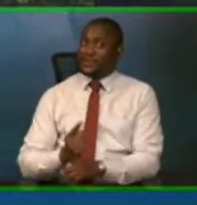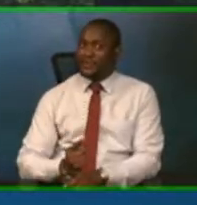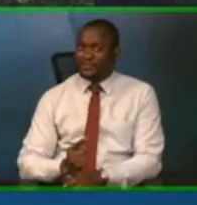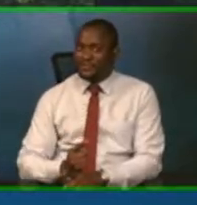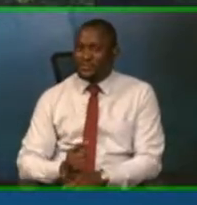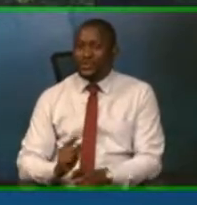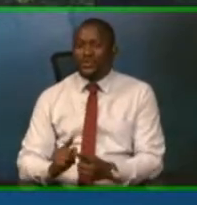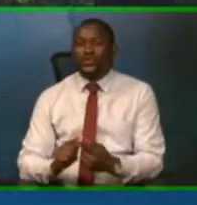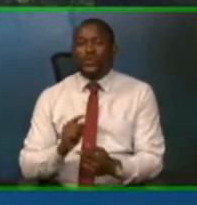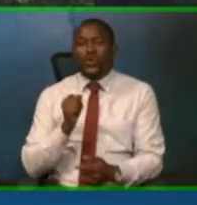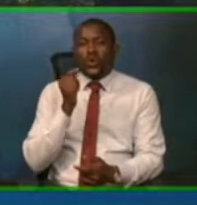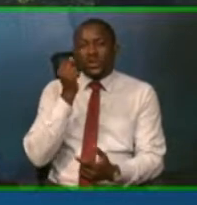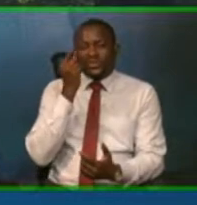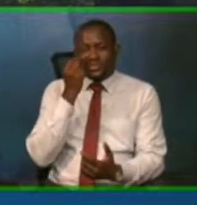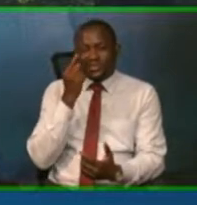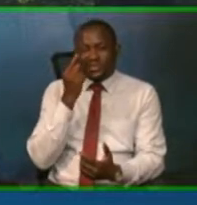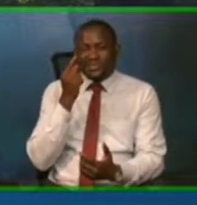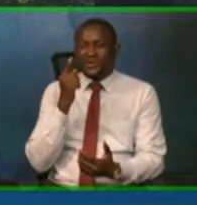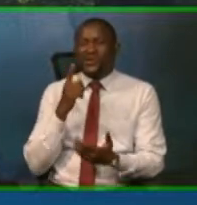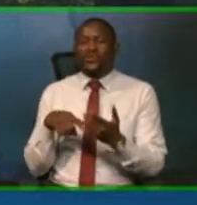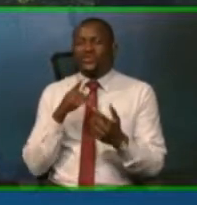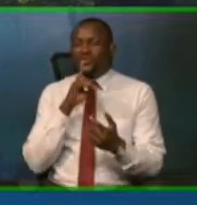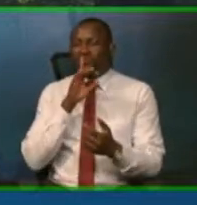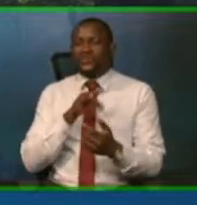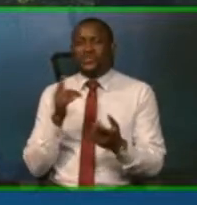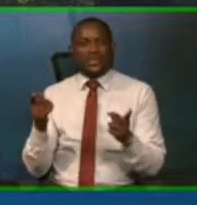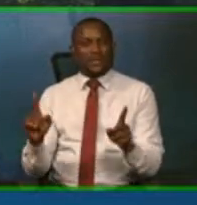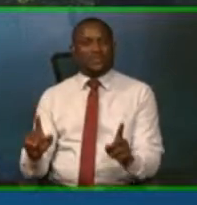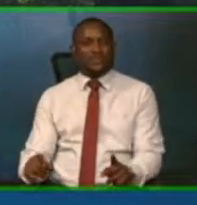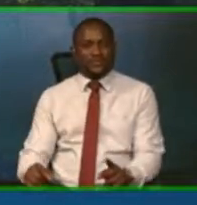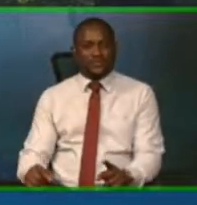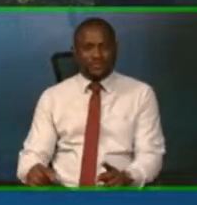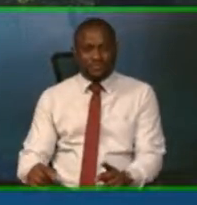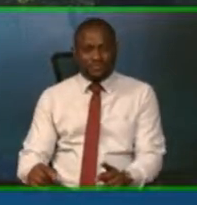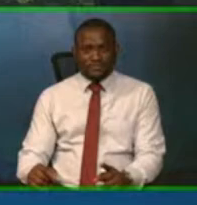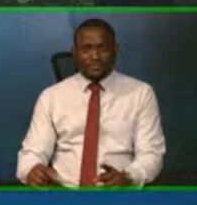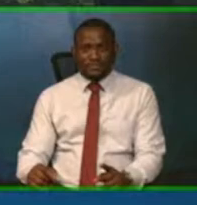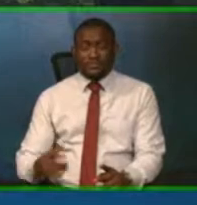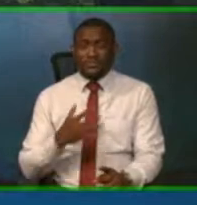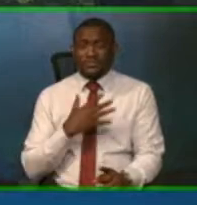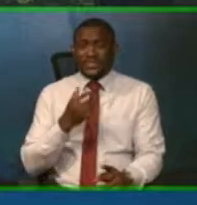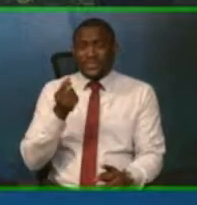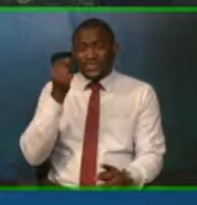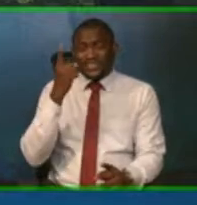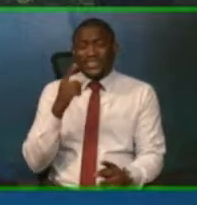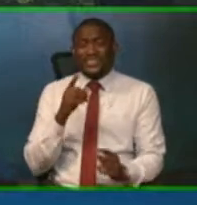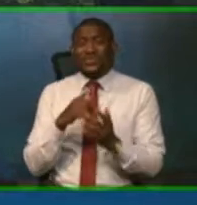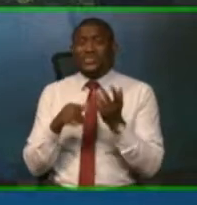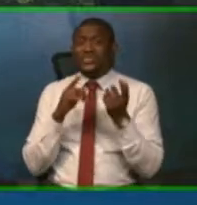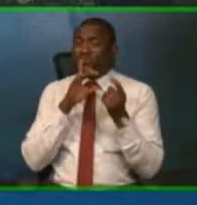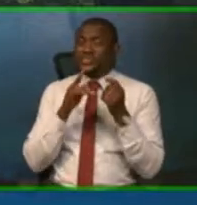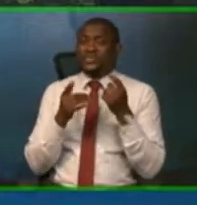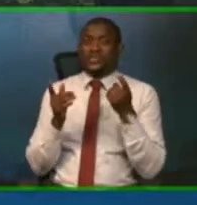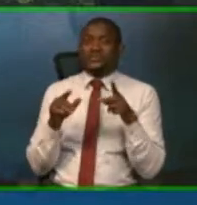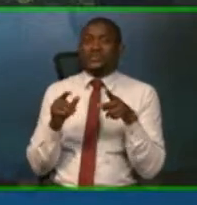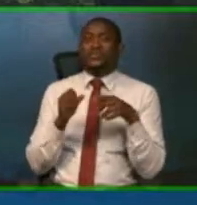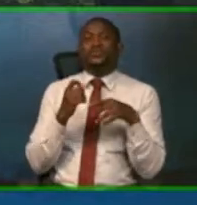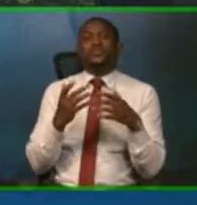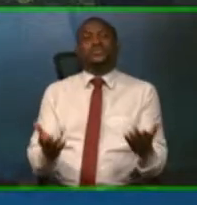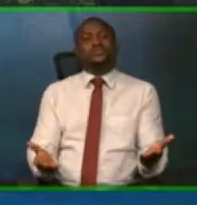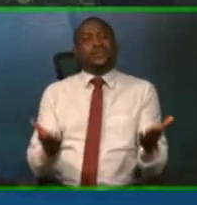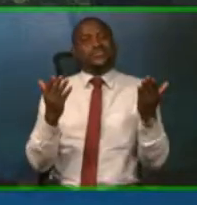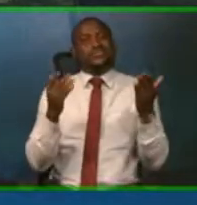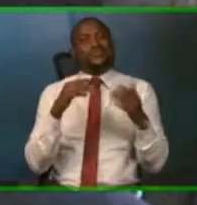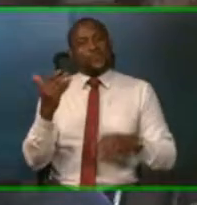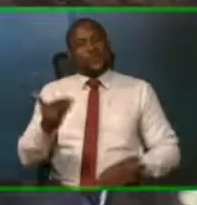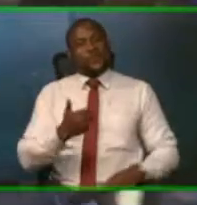to see what is going on. Are you following what I'm saying? And understand what God is doing. Let's rise to our feet and welcome